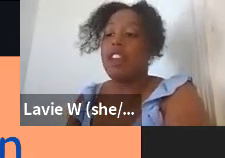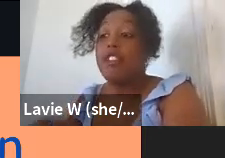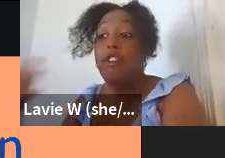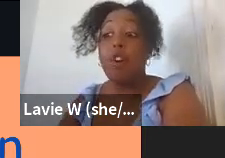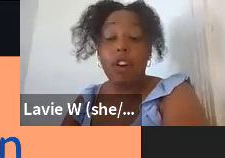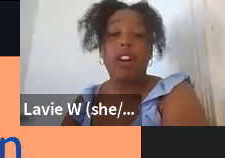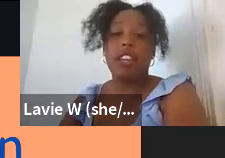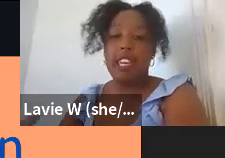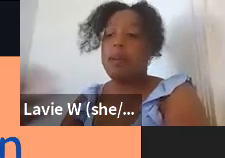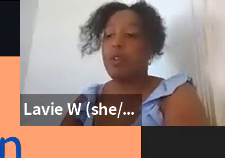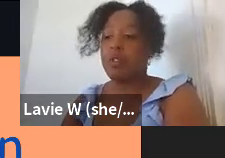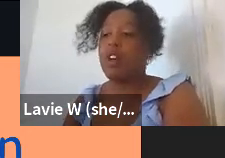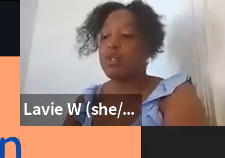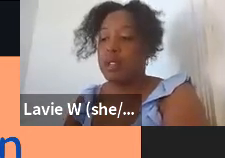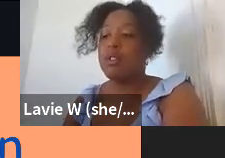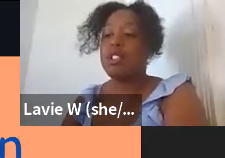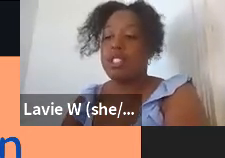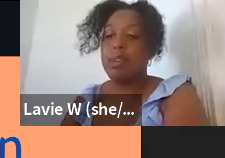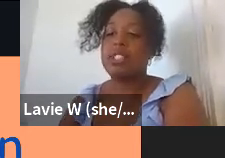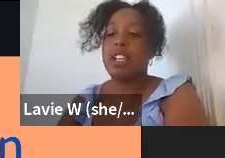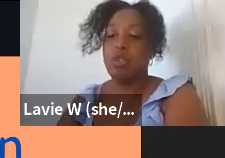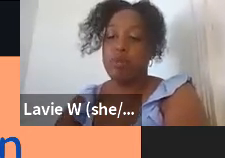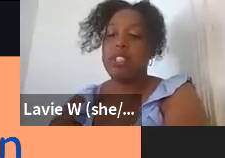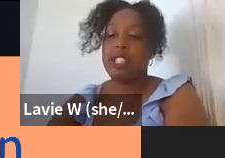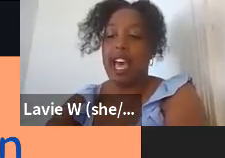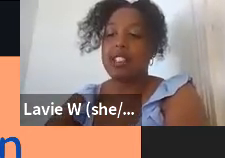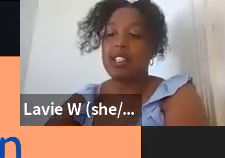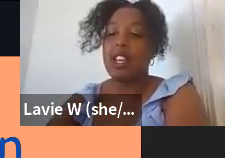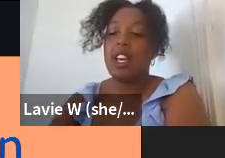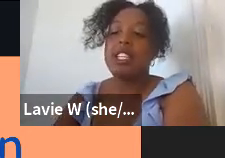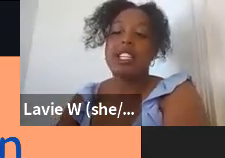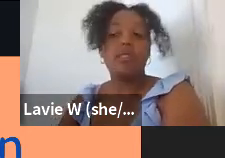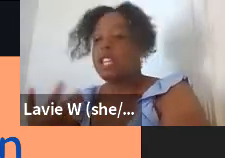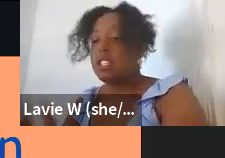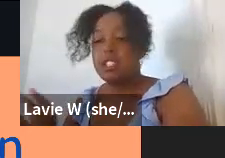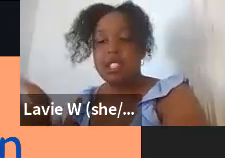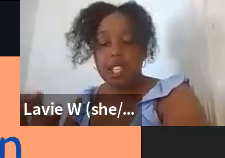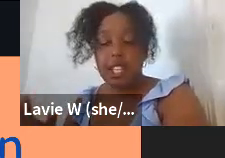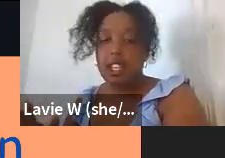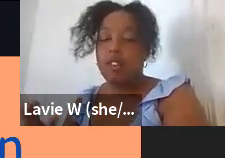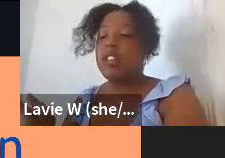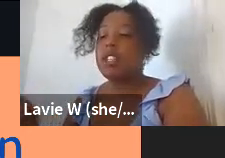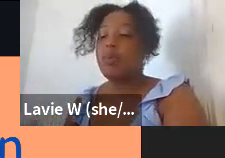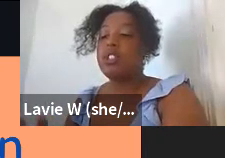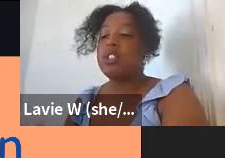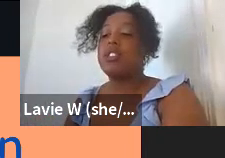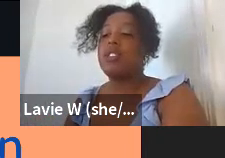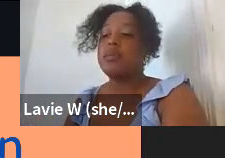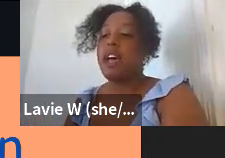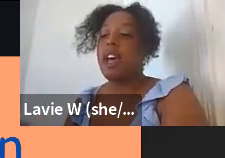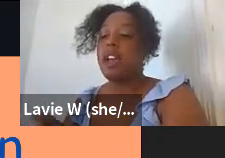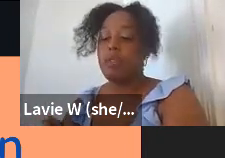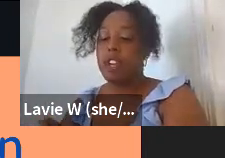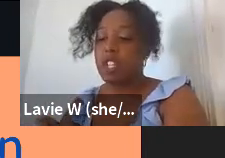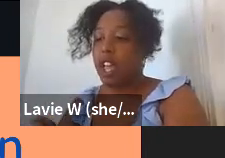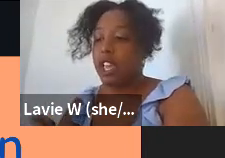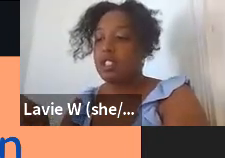and therefore keeping those cultural images, symbols, and norms intact. Simultaneously, creative expressions developed